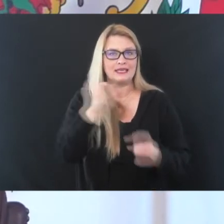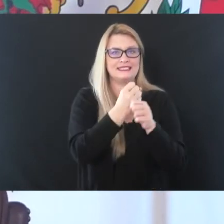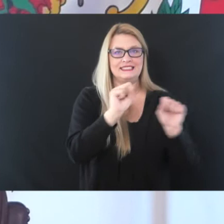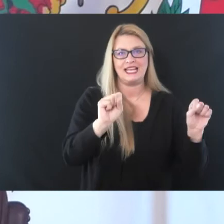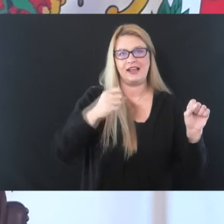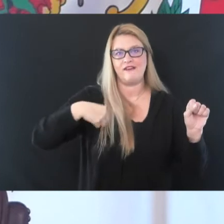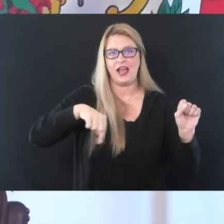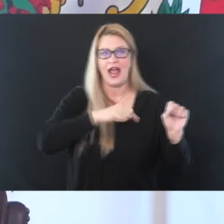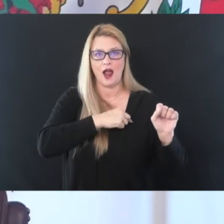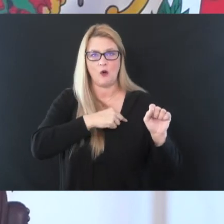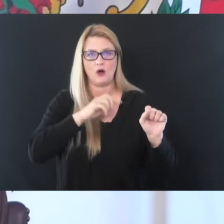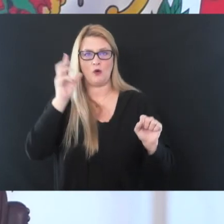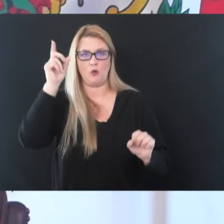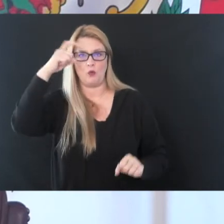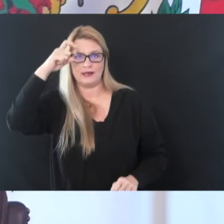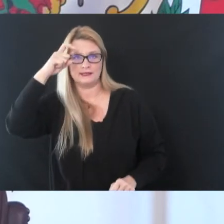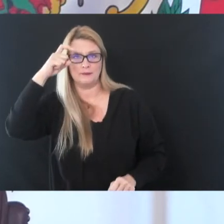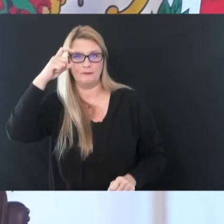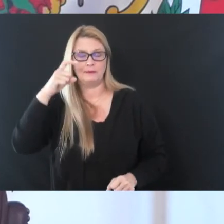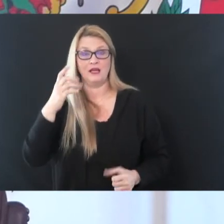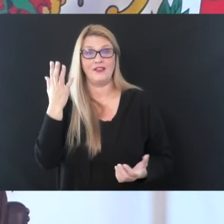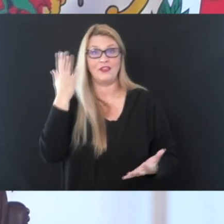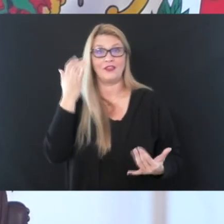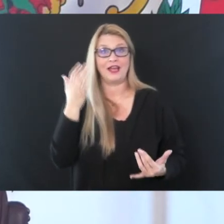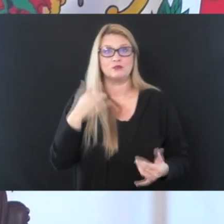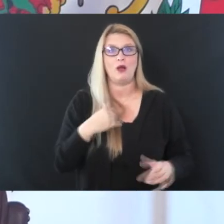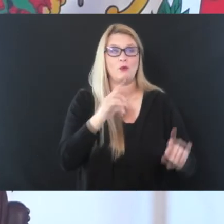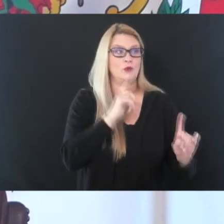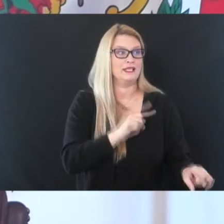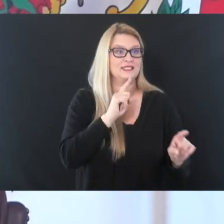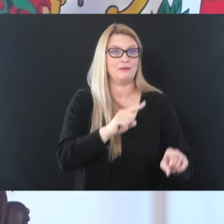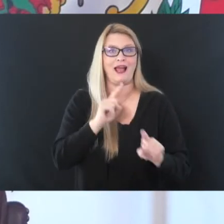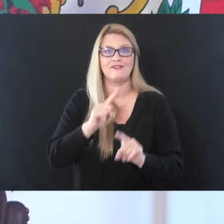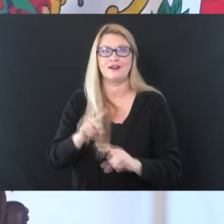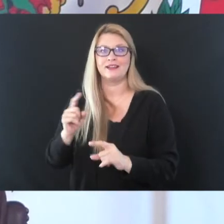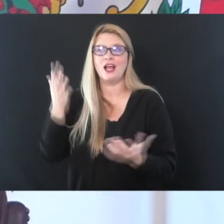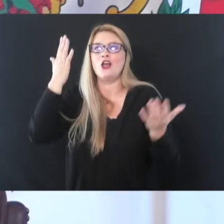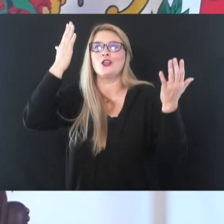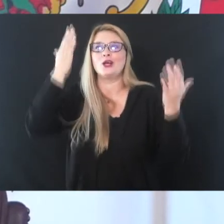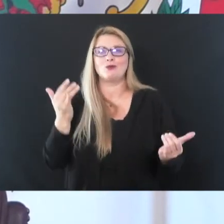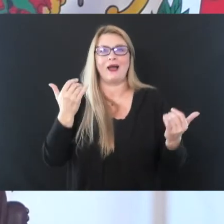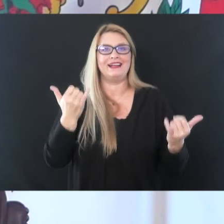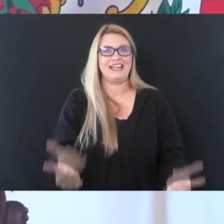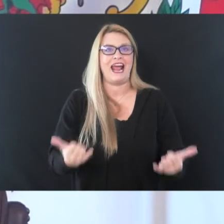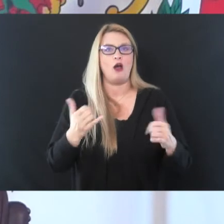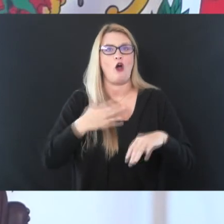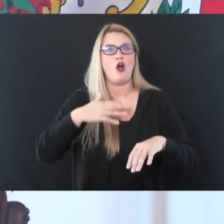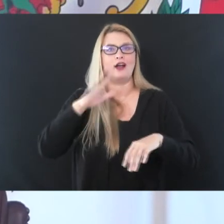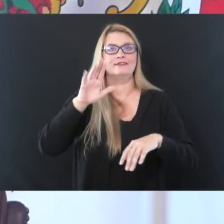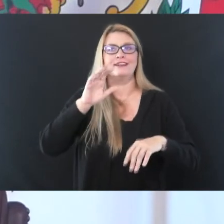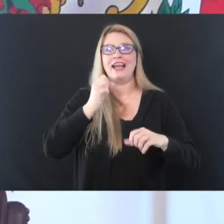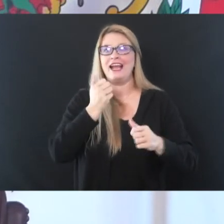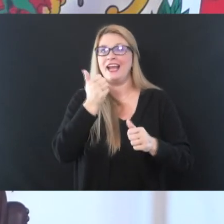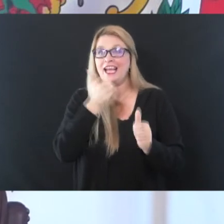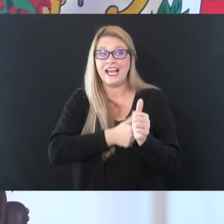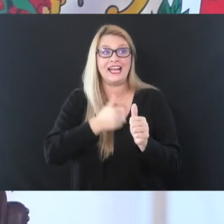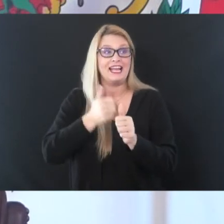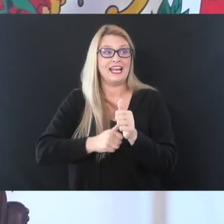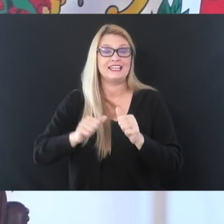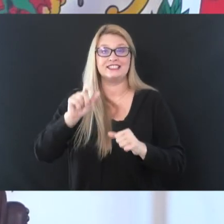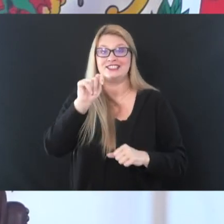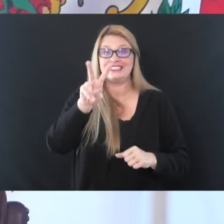we're running to the fire in West Virginia. And that's why we're on every nightly national broadcast all across